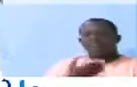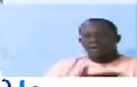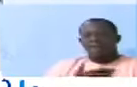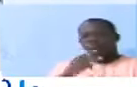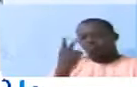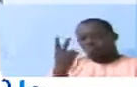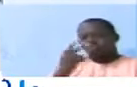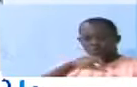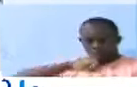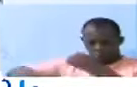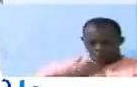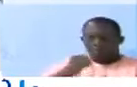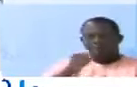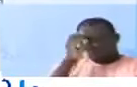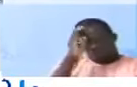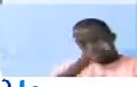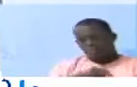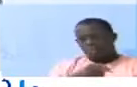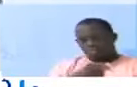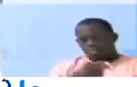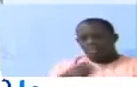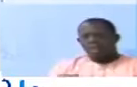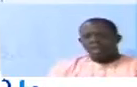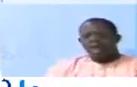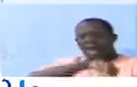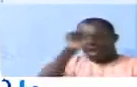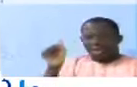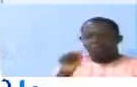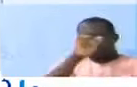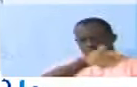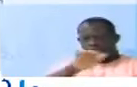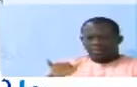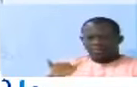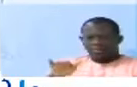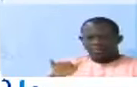I have two wives at home. And